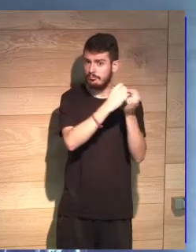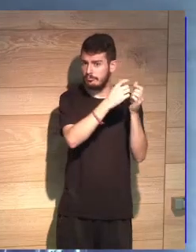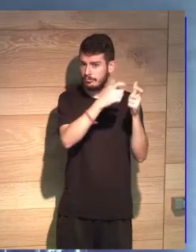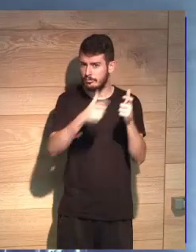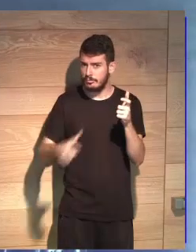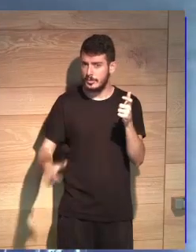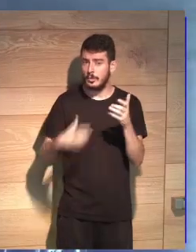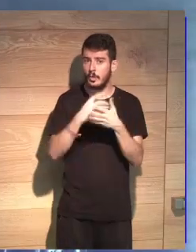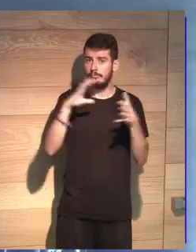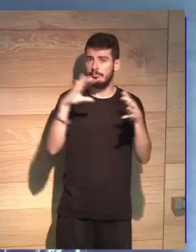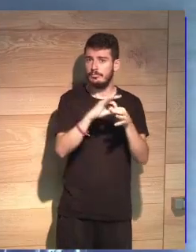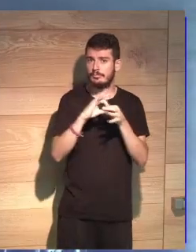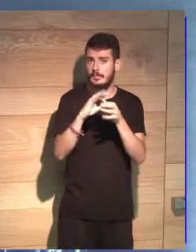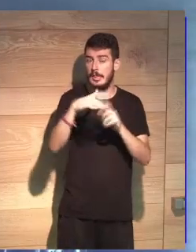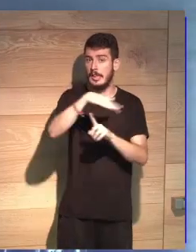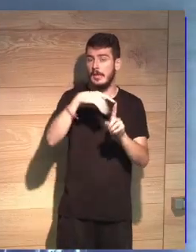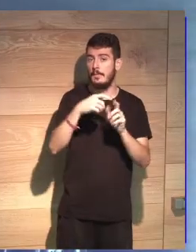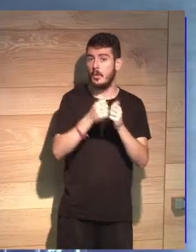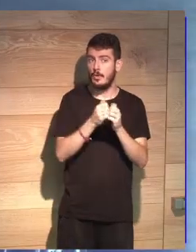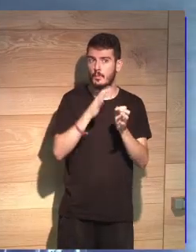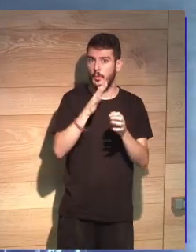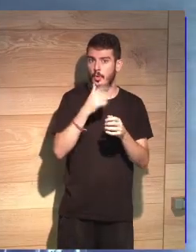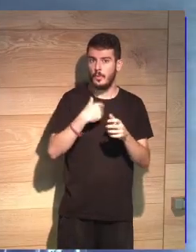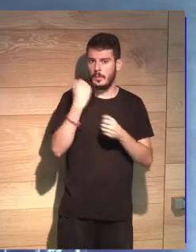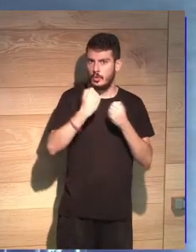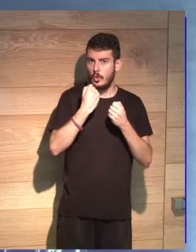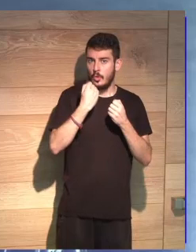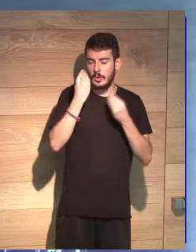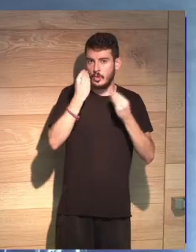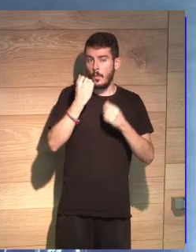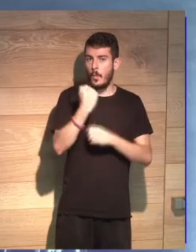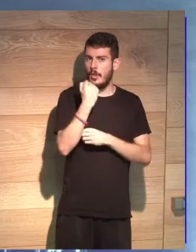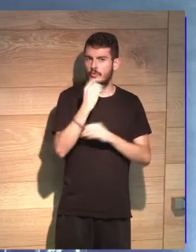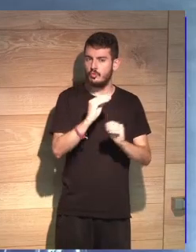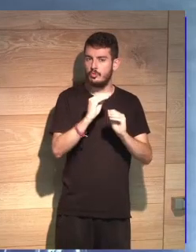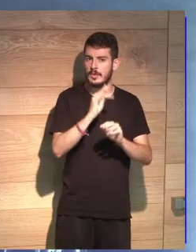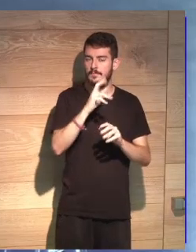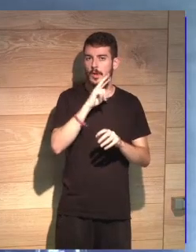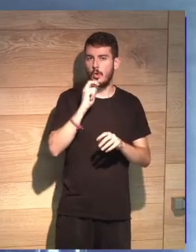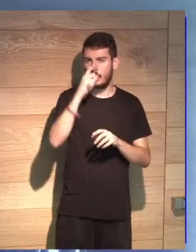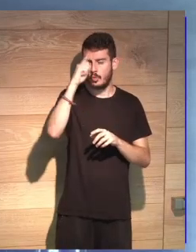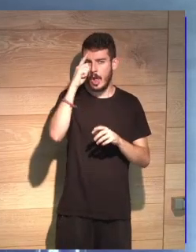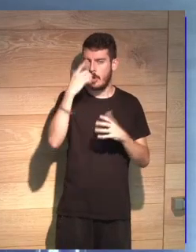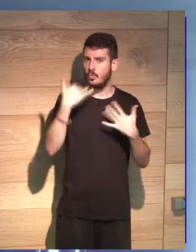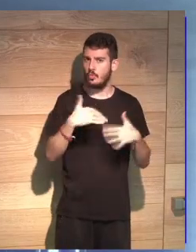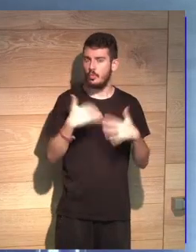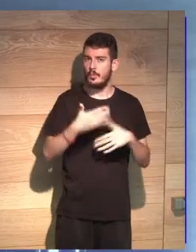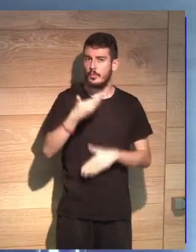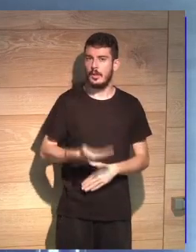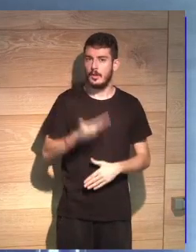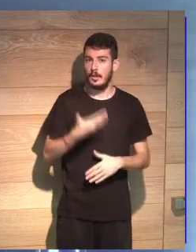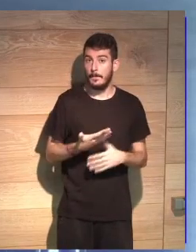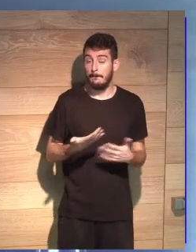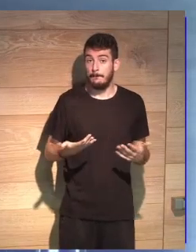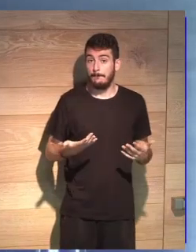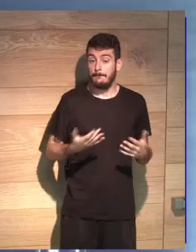are developed around video games. And I think this is a very motivating power that video games